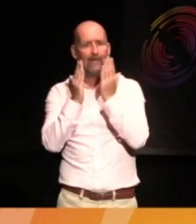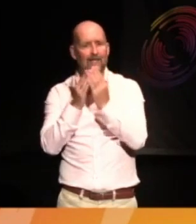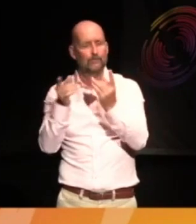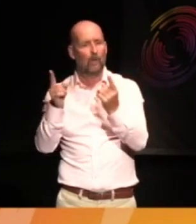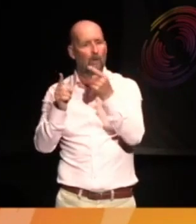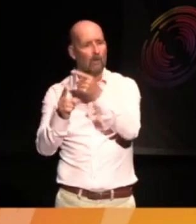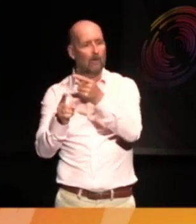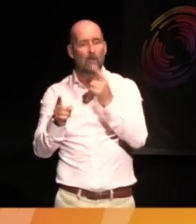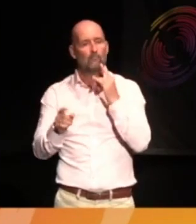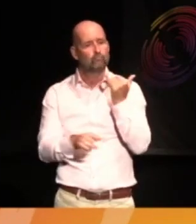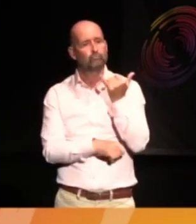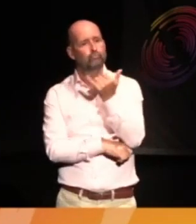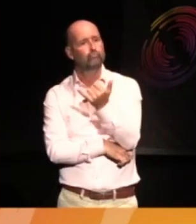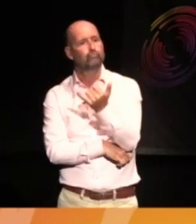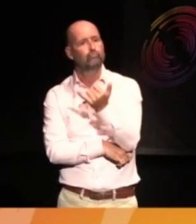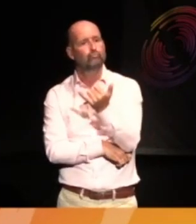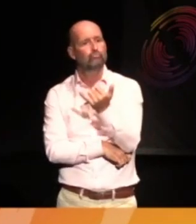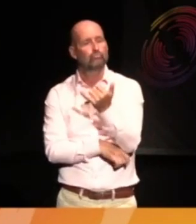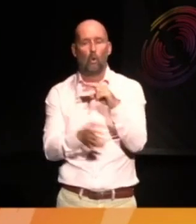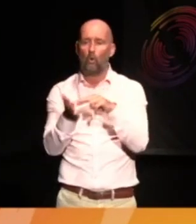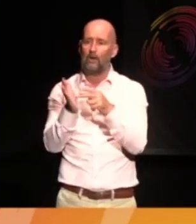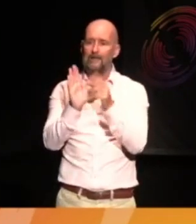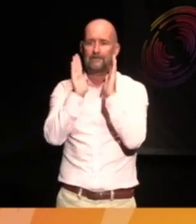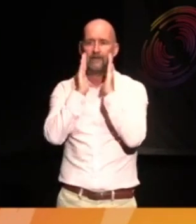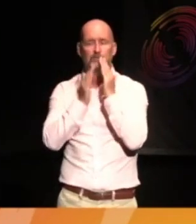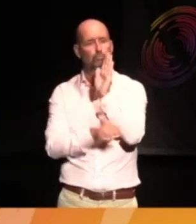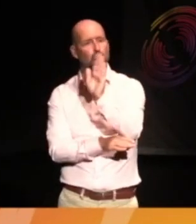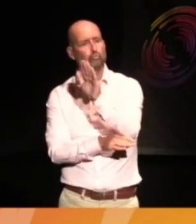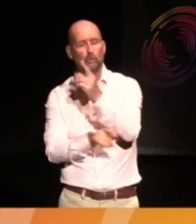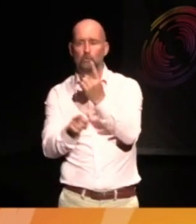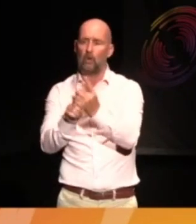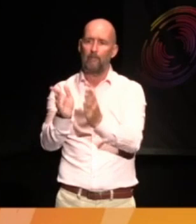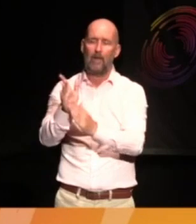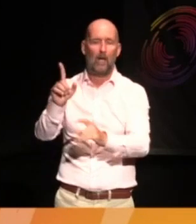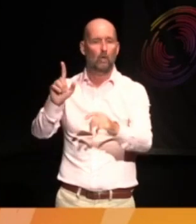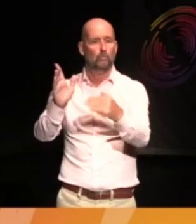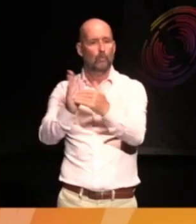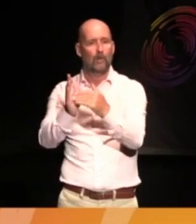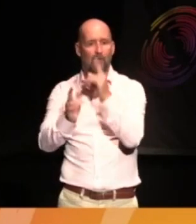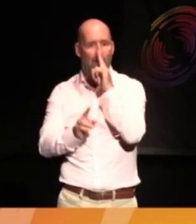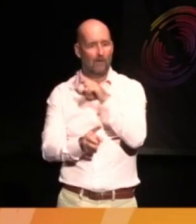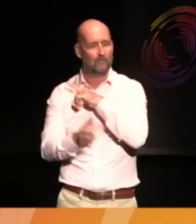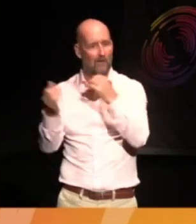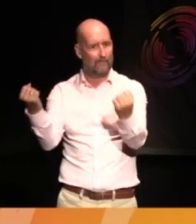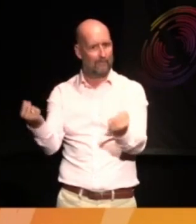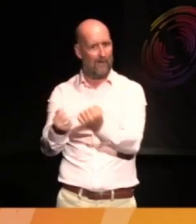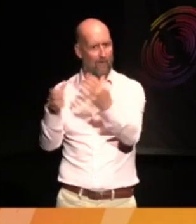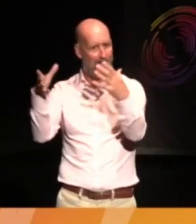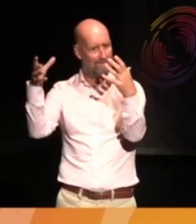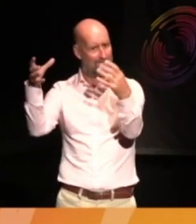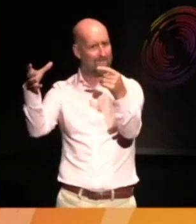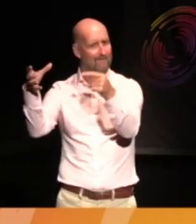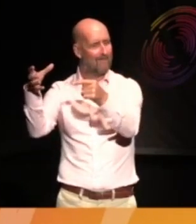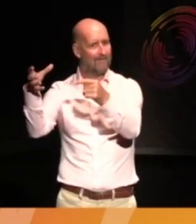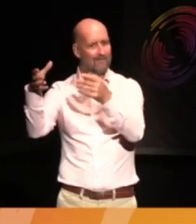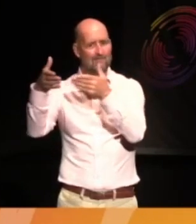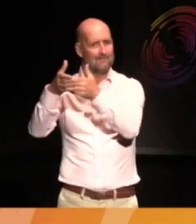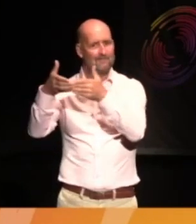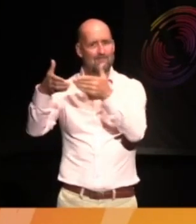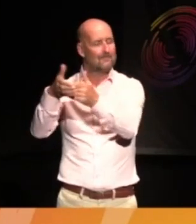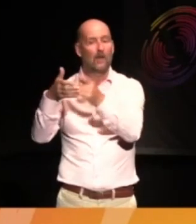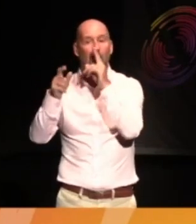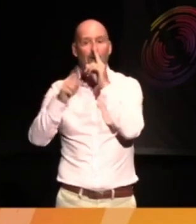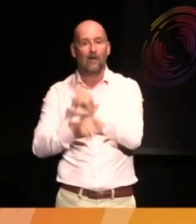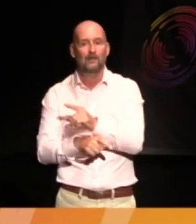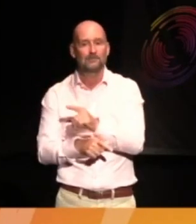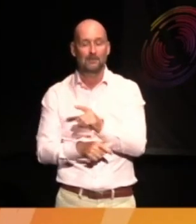phone from Facebook as an organization, you know, and this is somewhere where a lot of power is being held. And for us,